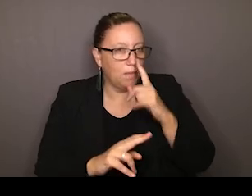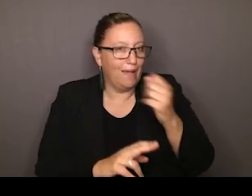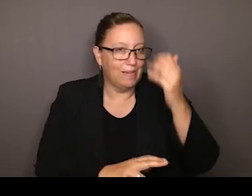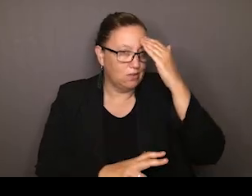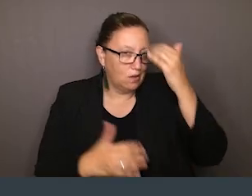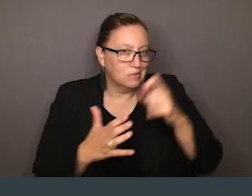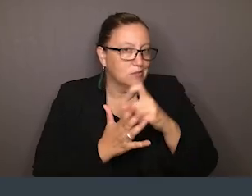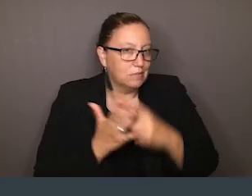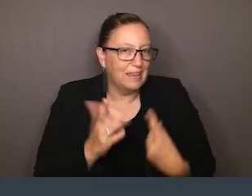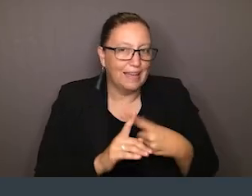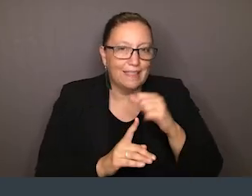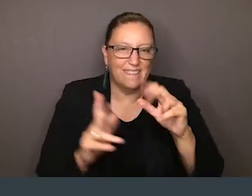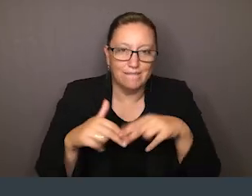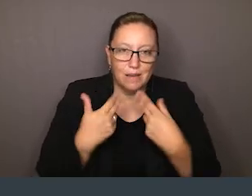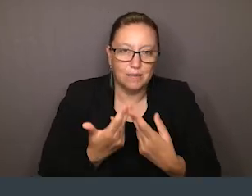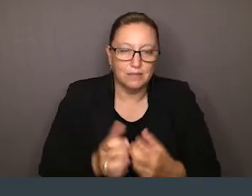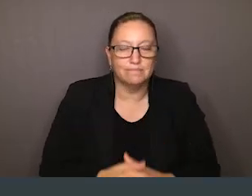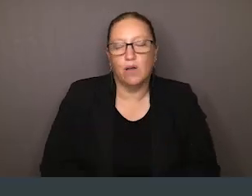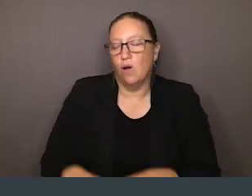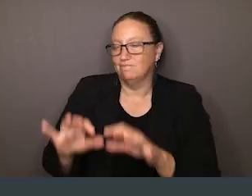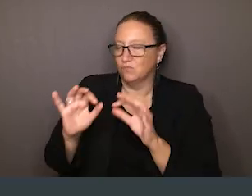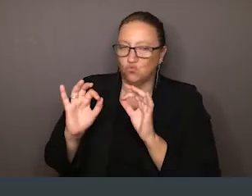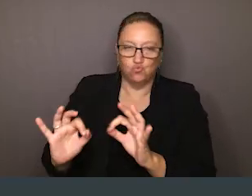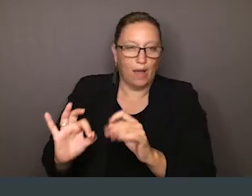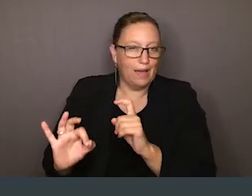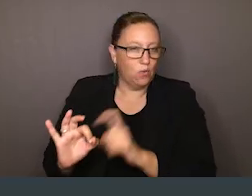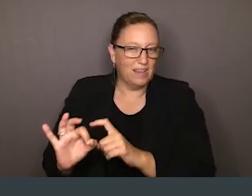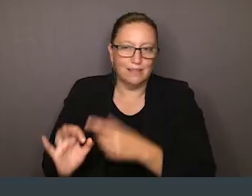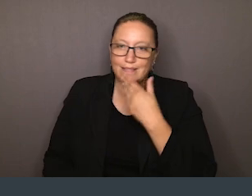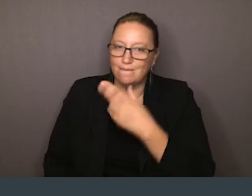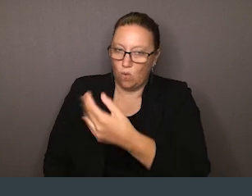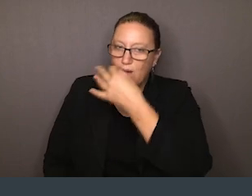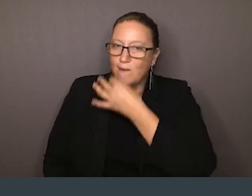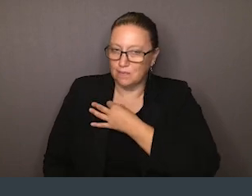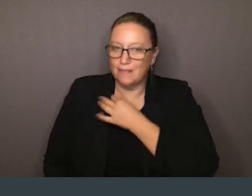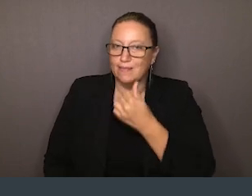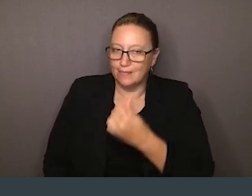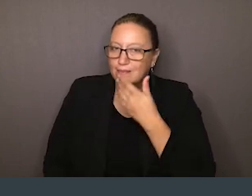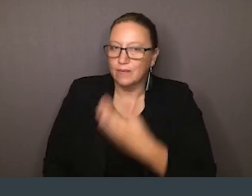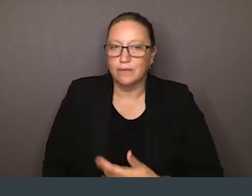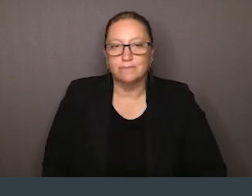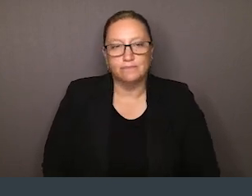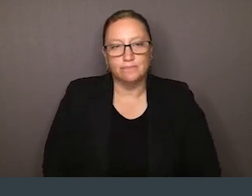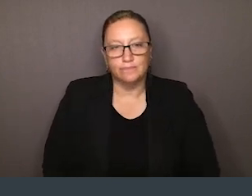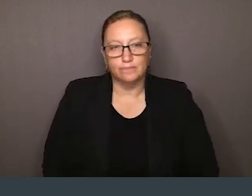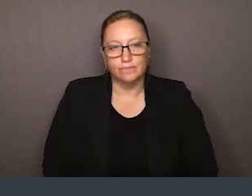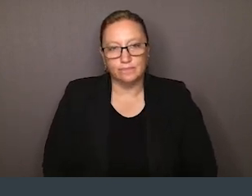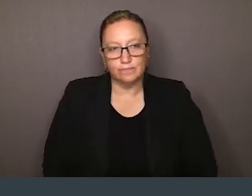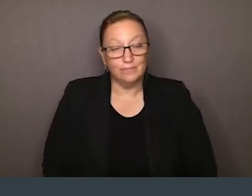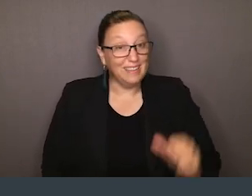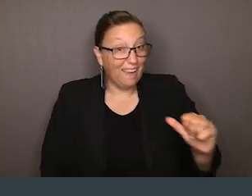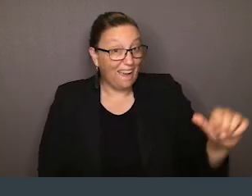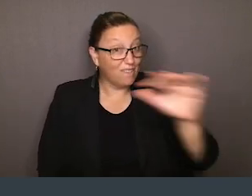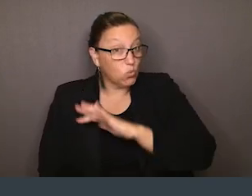families, please? This is a great question, Katrina. Thank you for asking it. Well, we know that